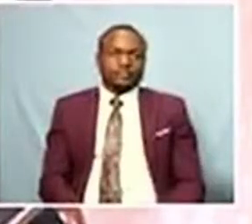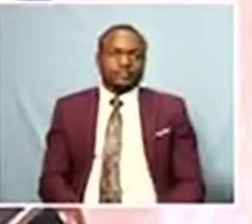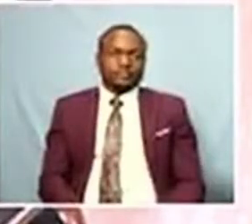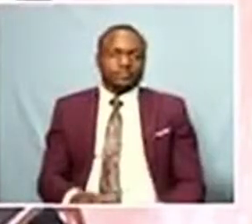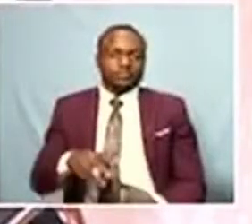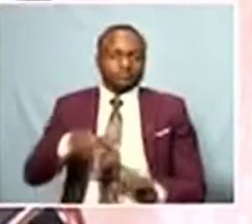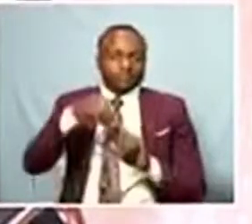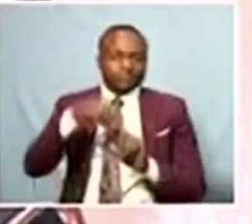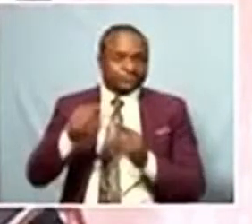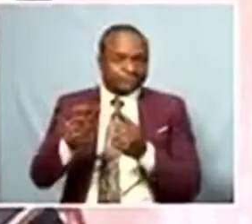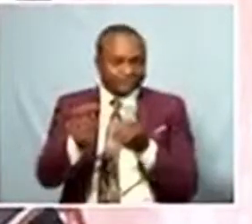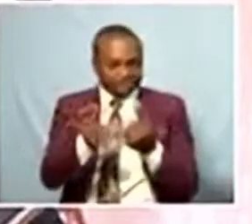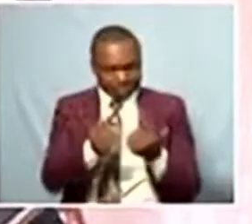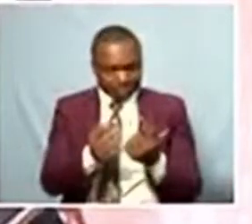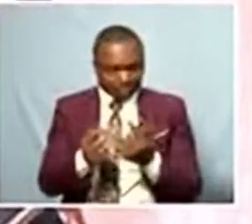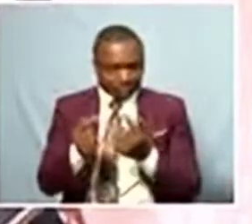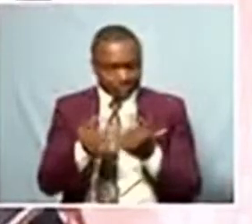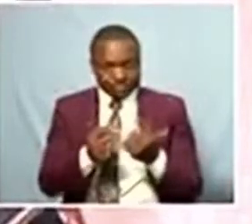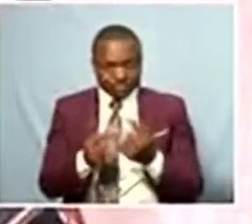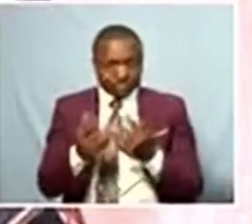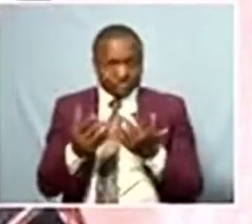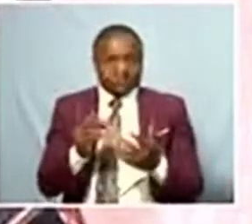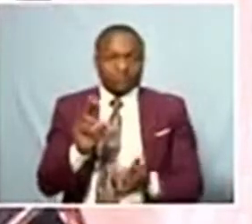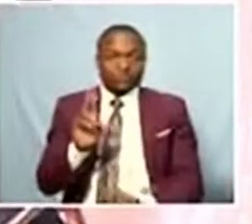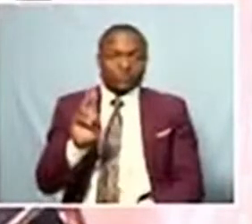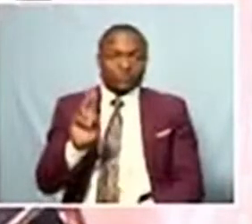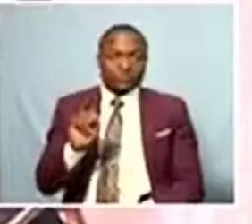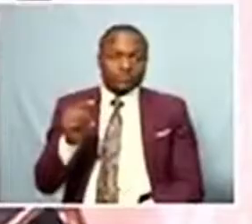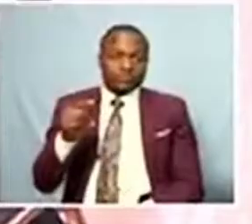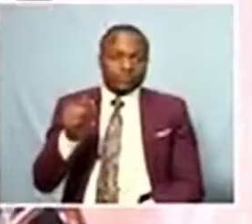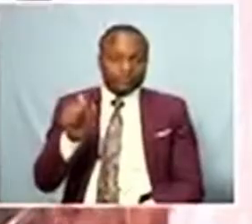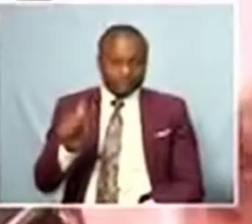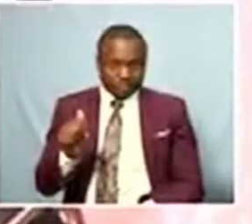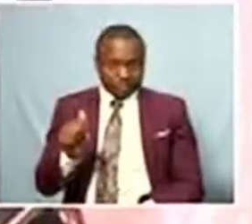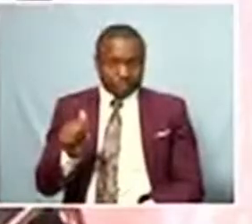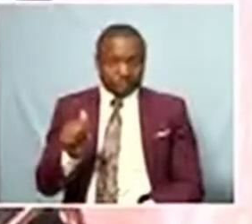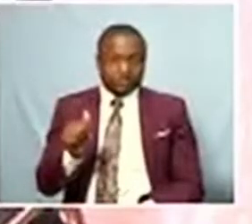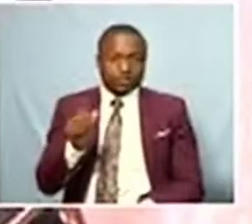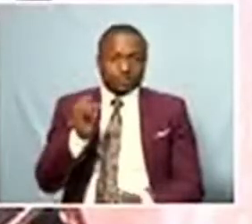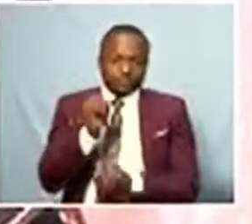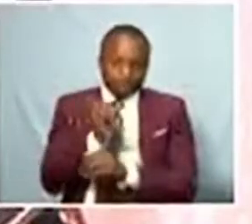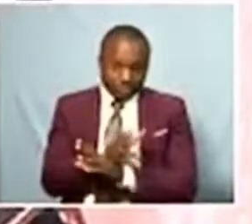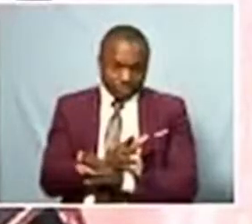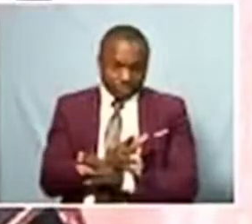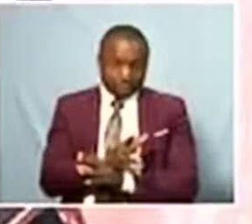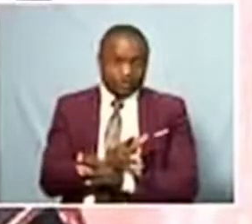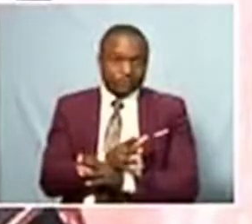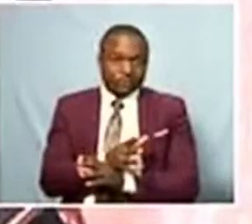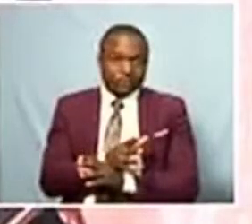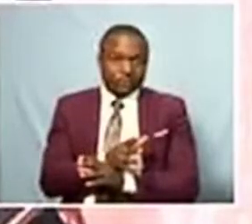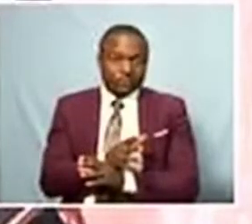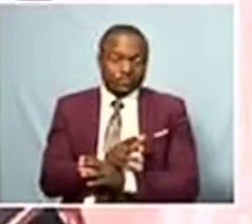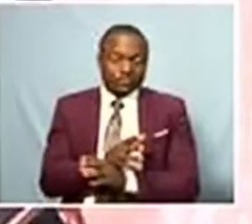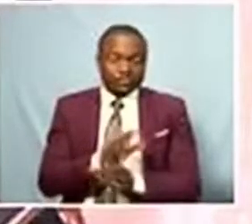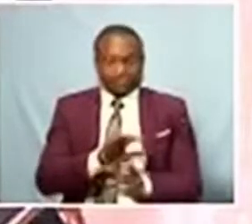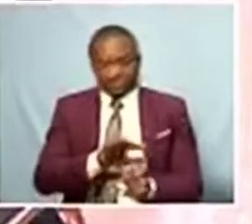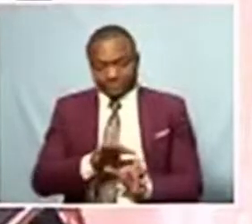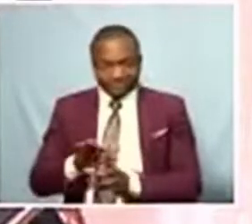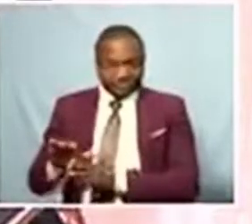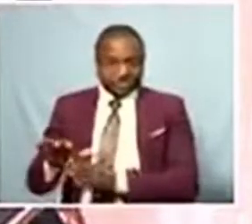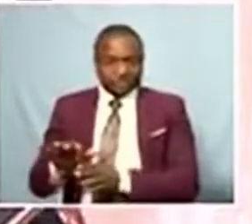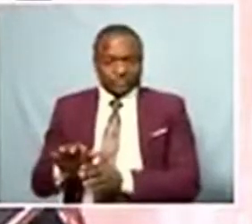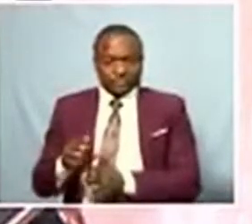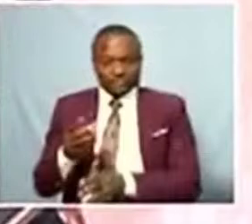situations or occasions like the UNGA, they were willing to do away with the bond because it